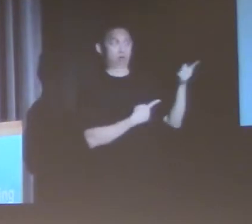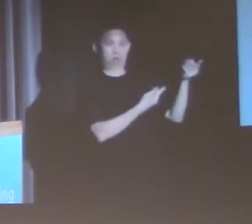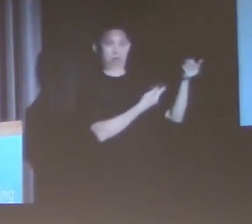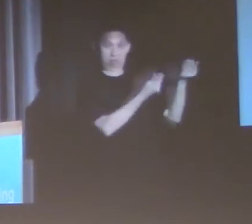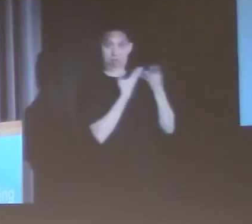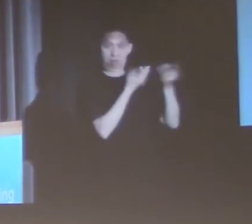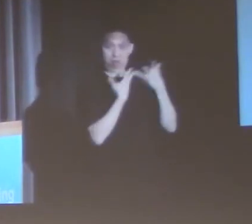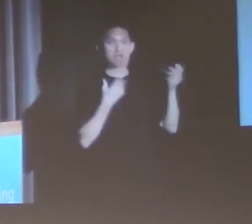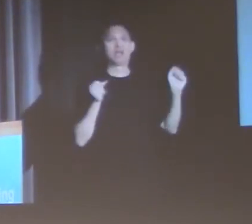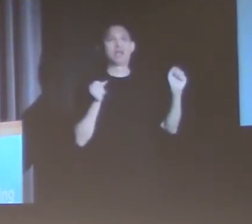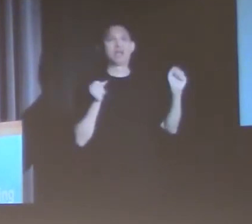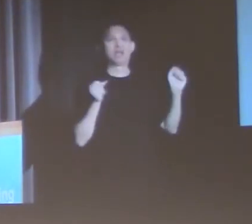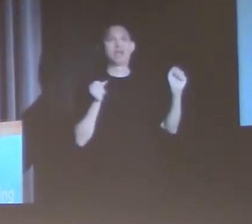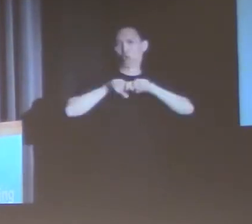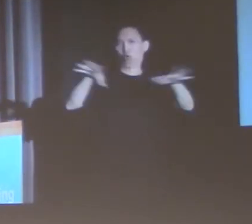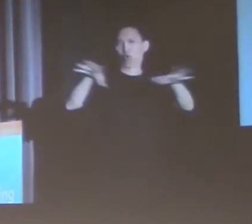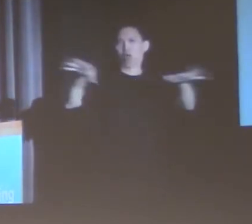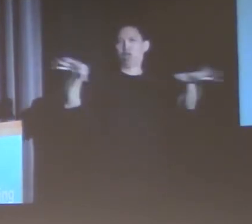are here.